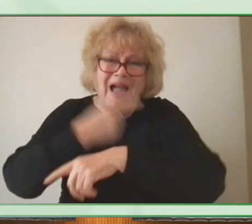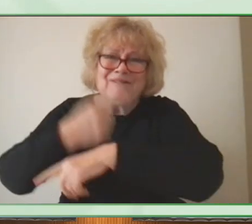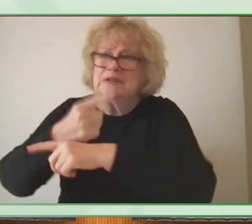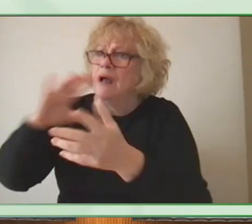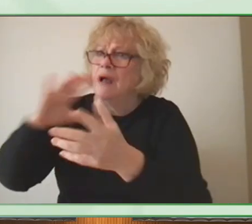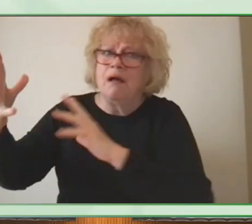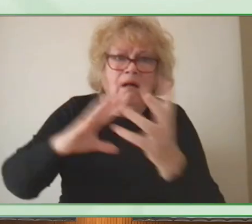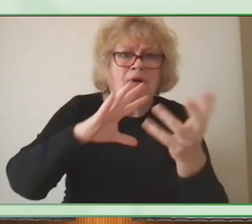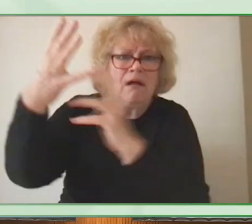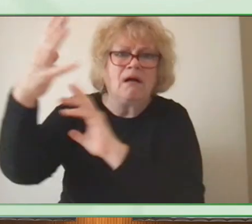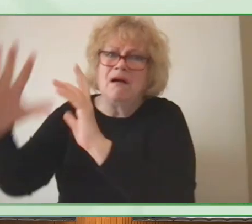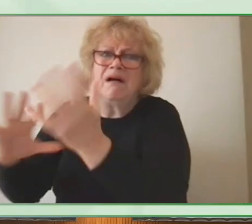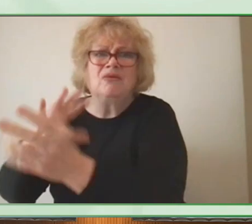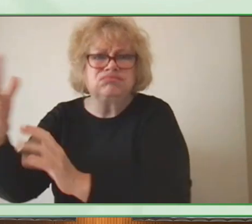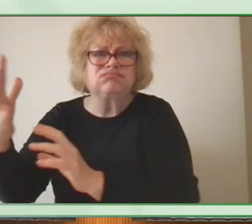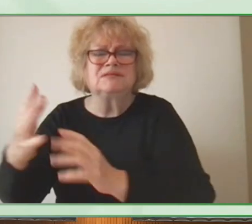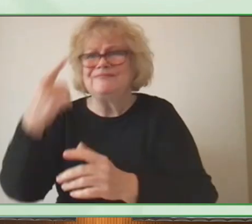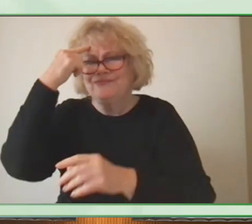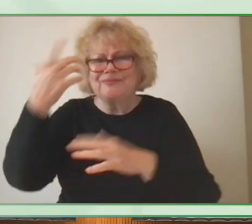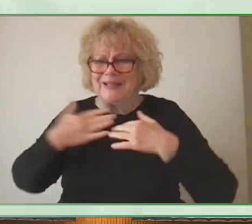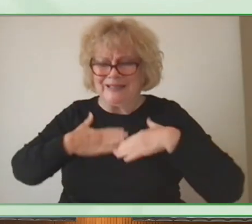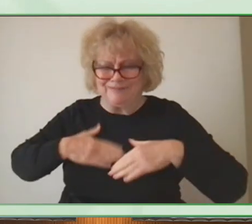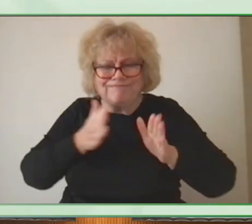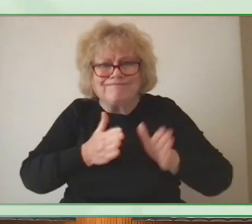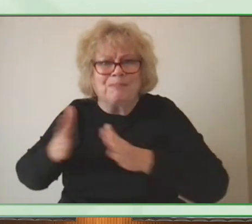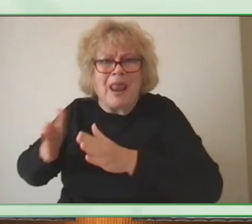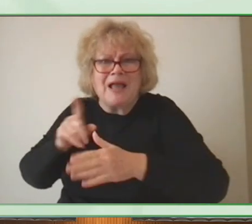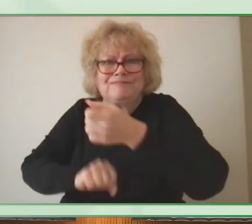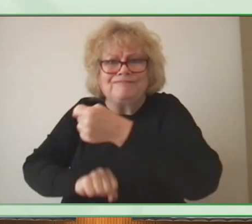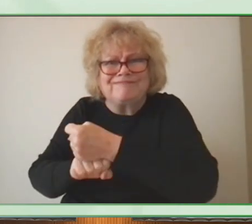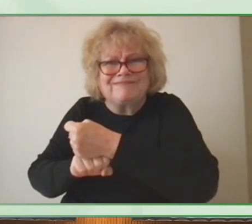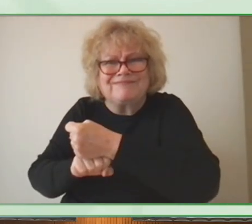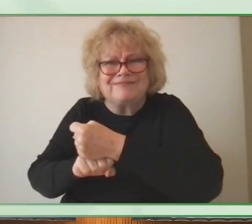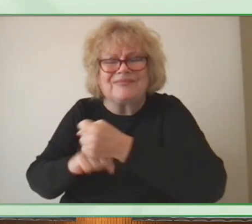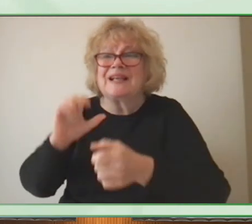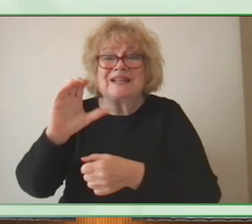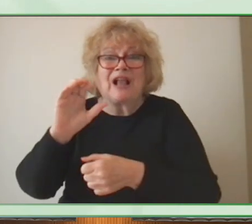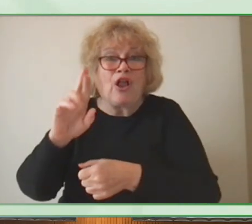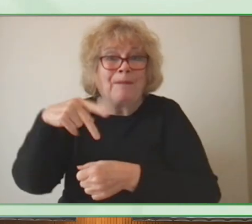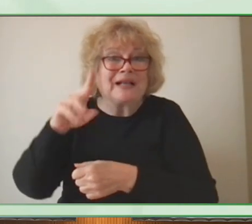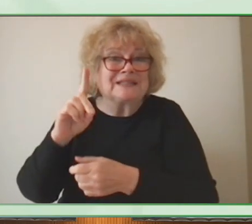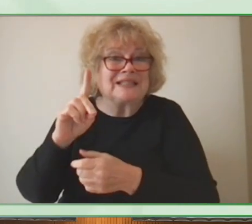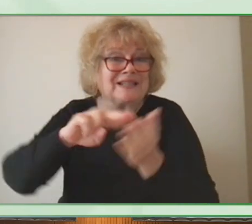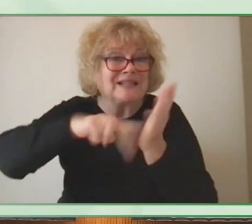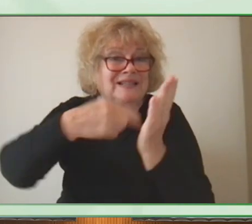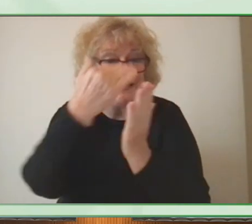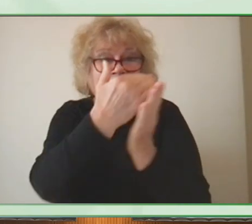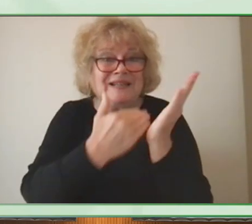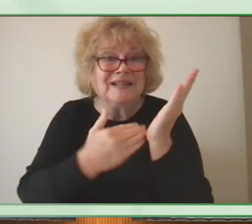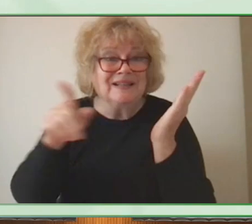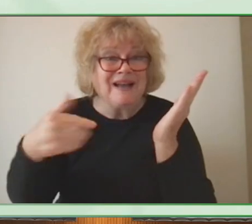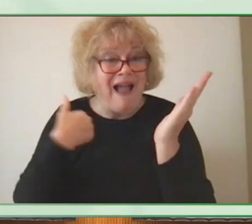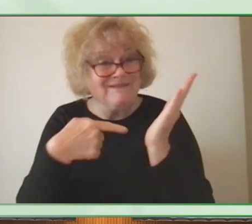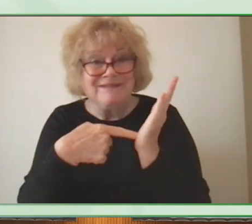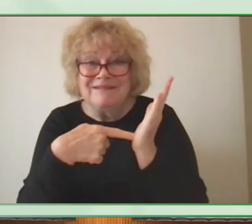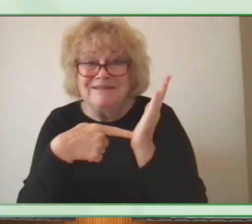we are trying to follow all standards. Also, we have mandatory quota 4% of people with